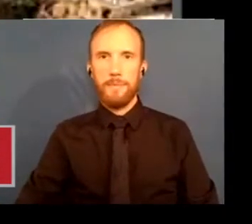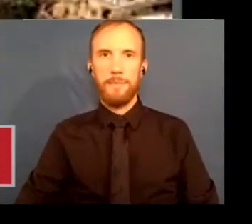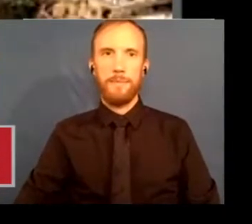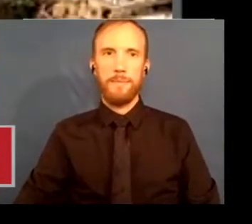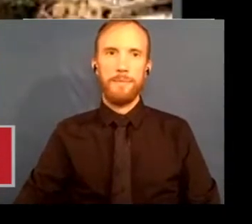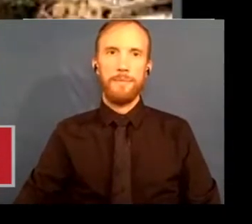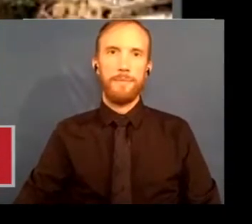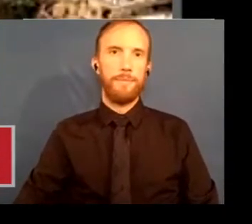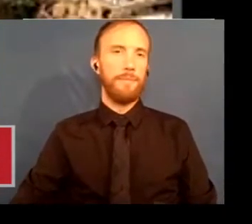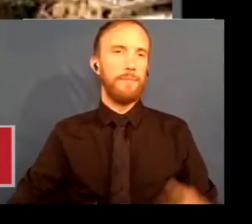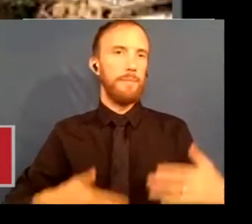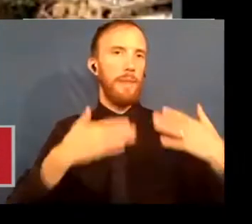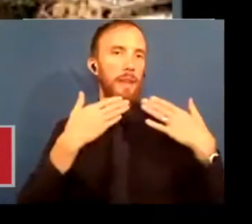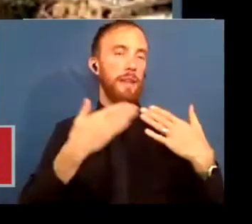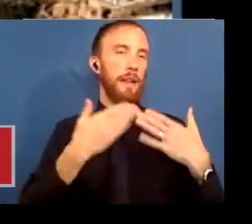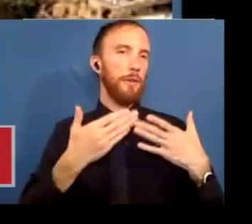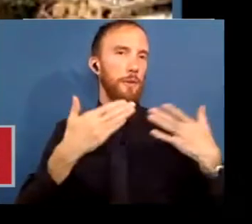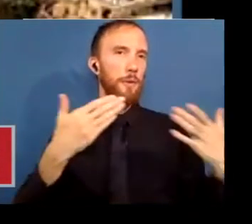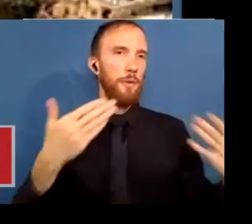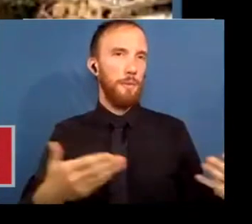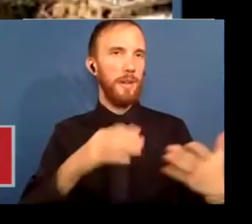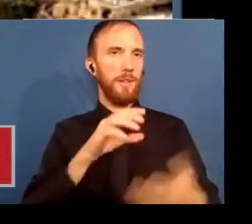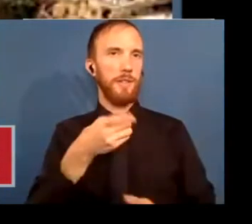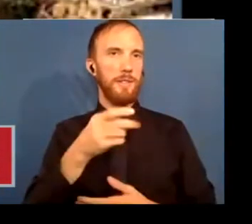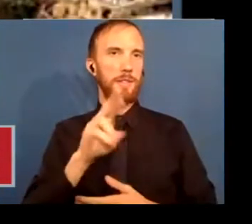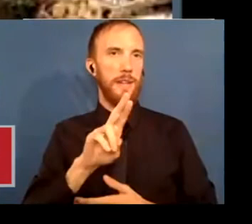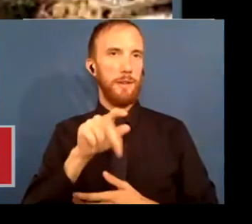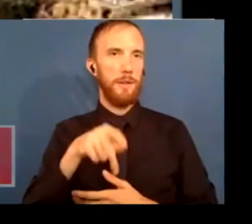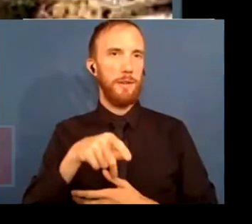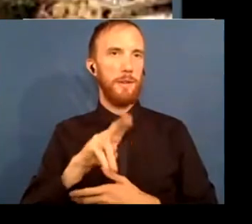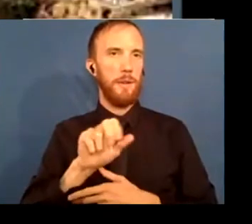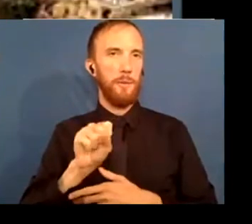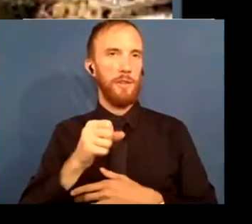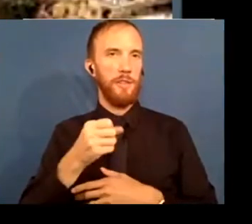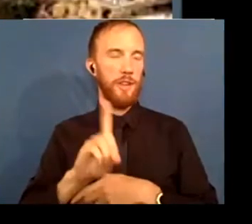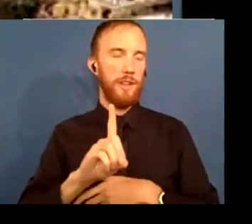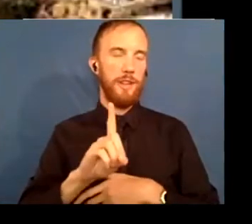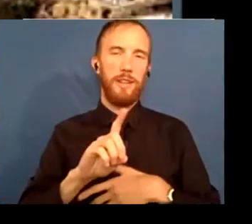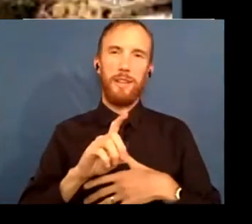so much, Dr. Prashad. It's difficult to